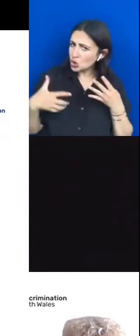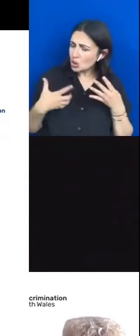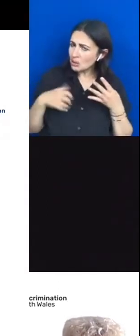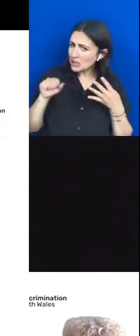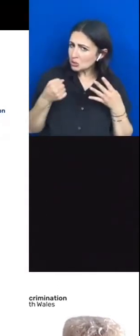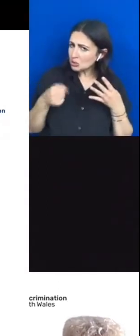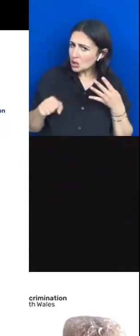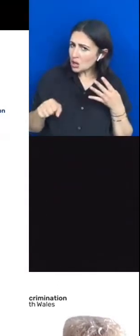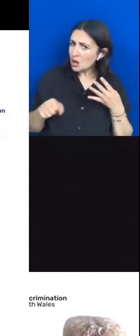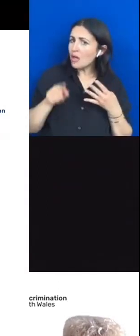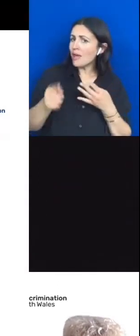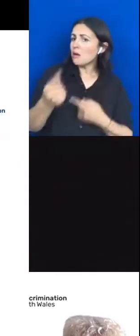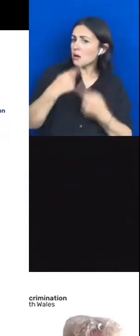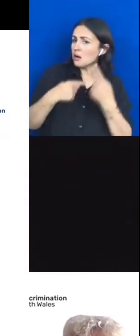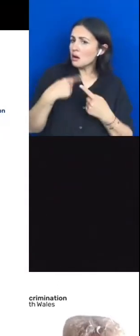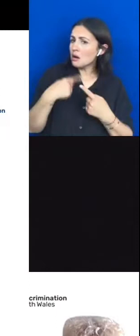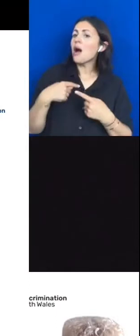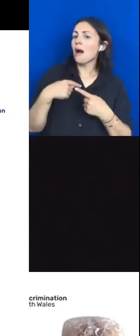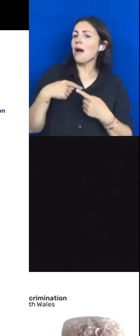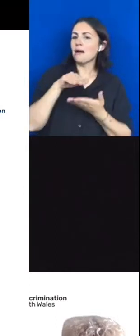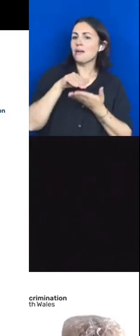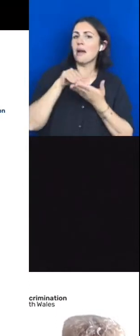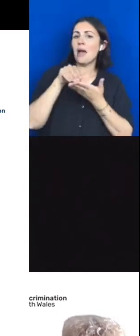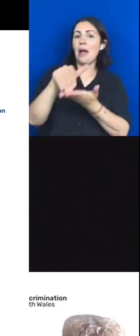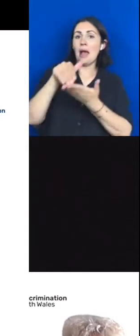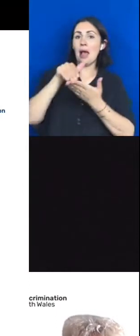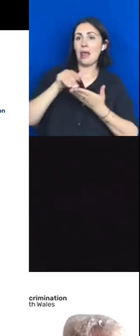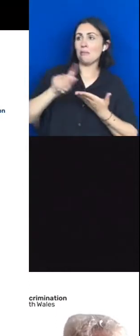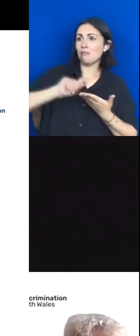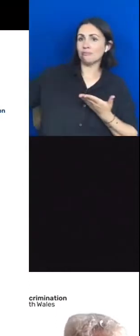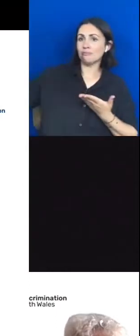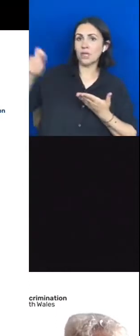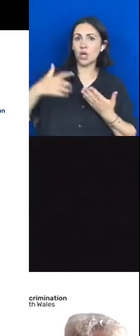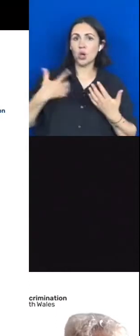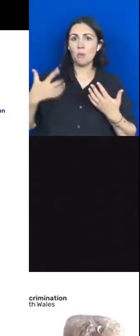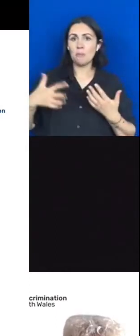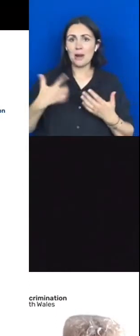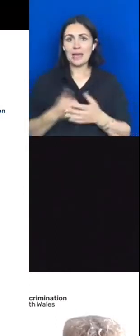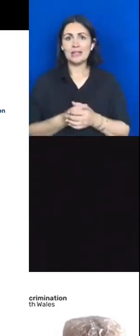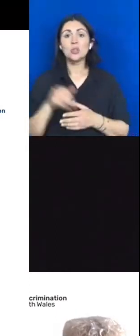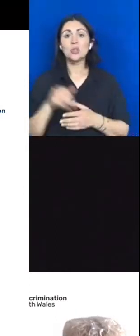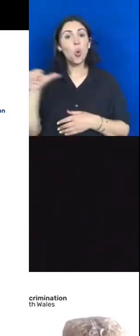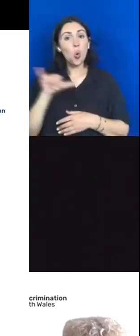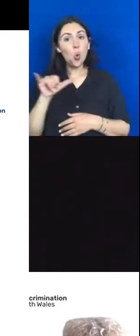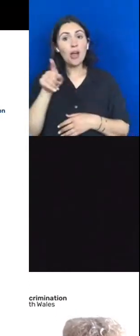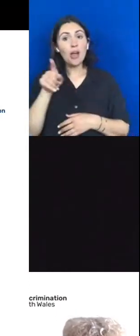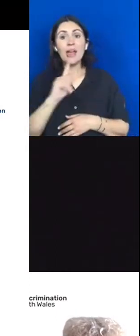able to help you to lodge a complaint or recommend an advocacy service to assist you.